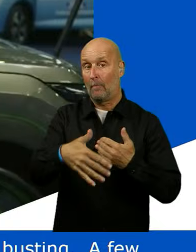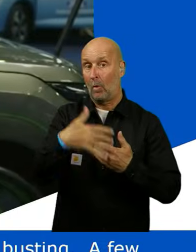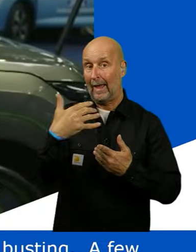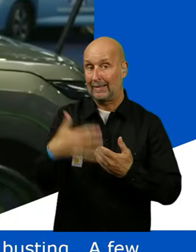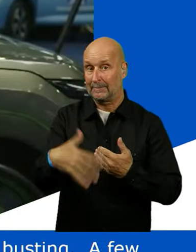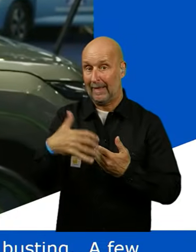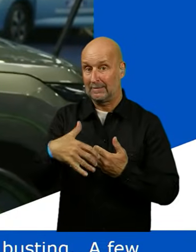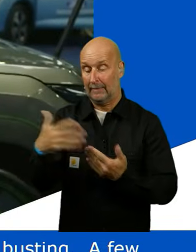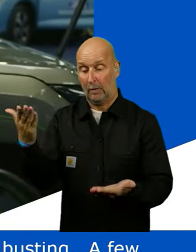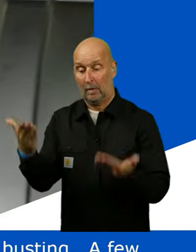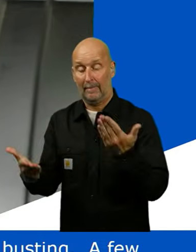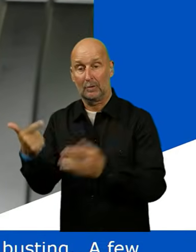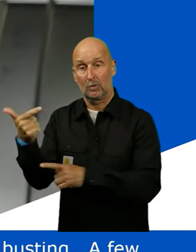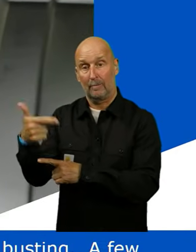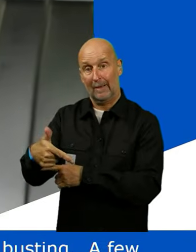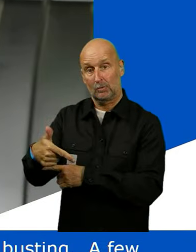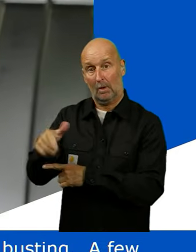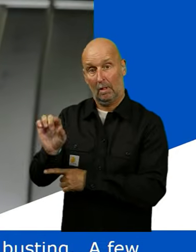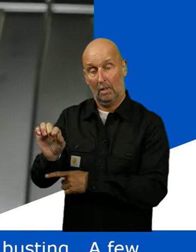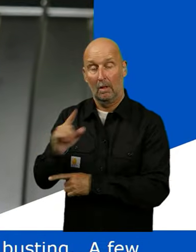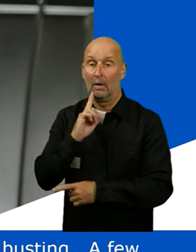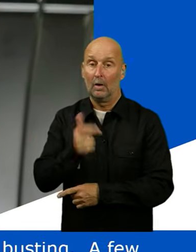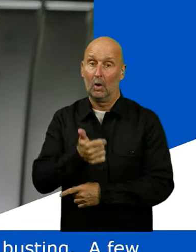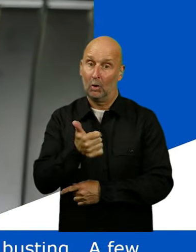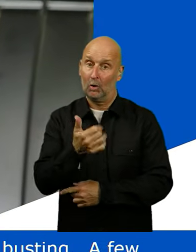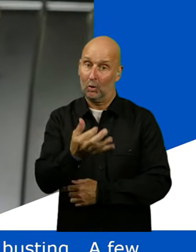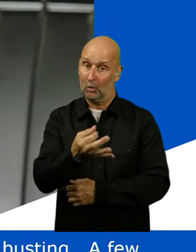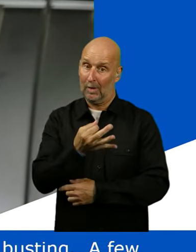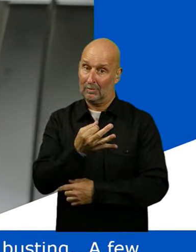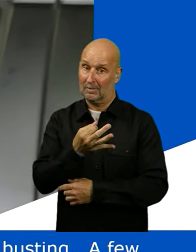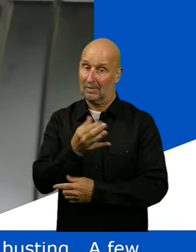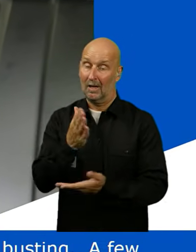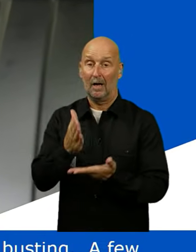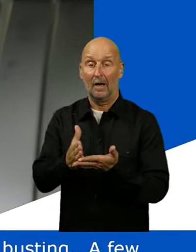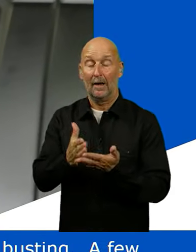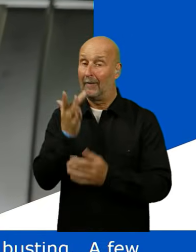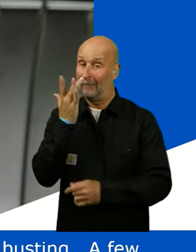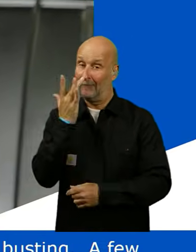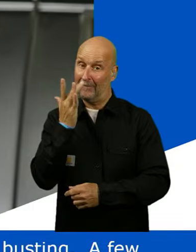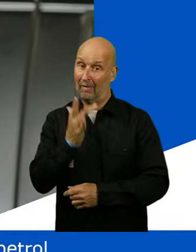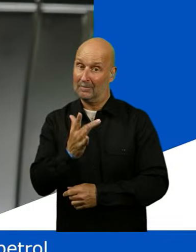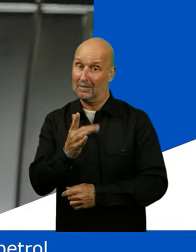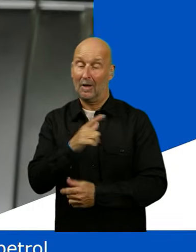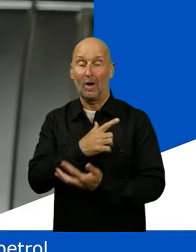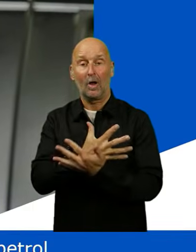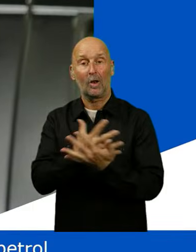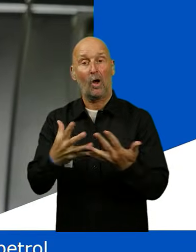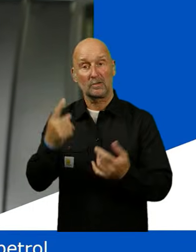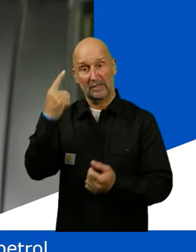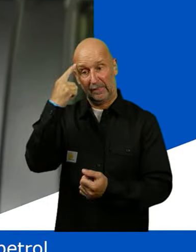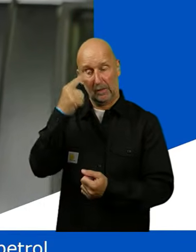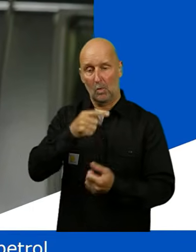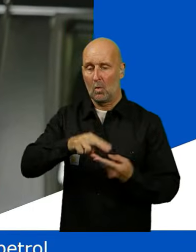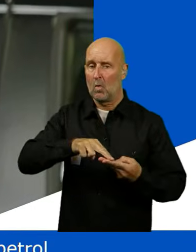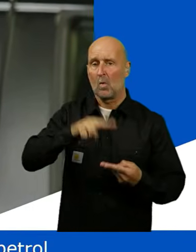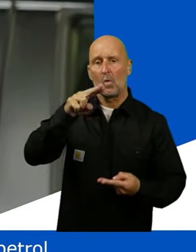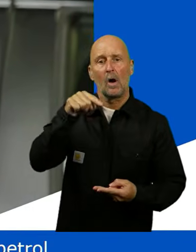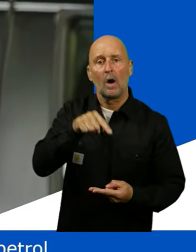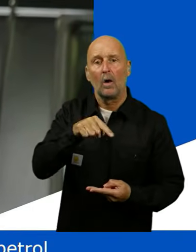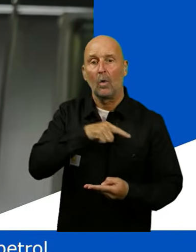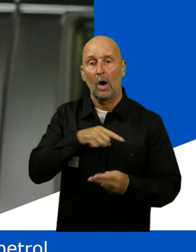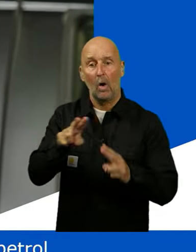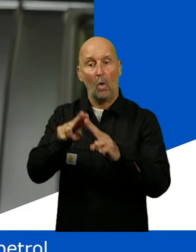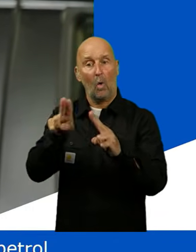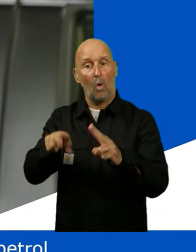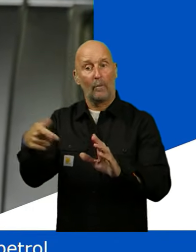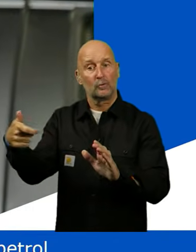run than a petrol or ice engine? Good question. So false to that one. A lot of people do think that, but if you have a home charging